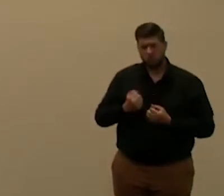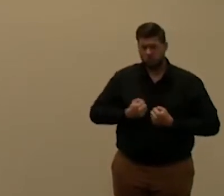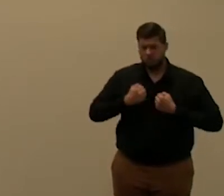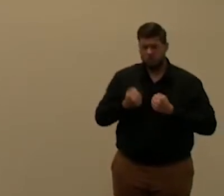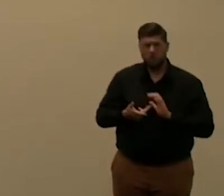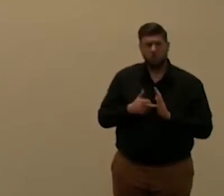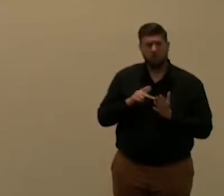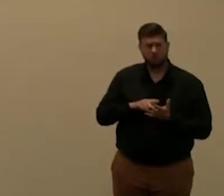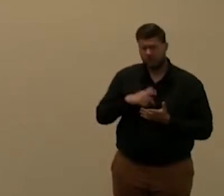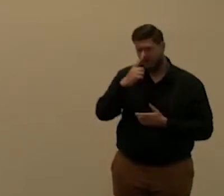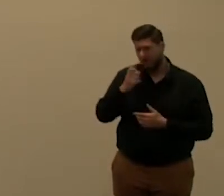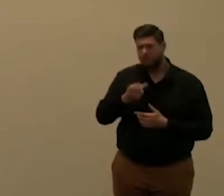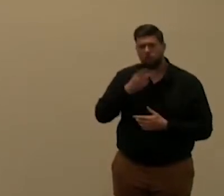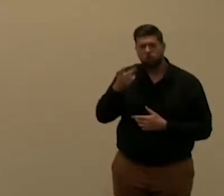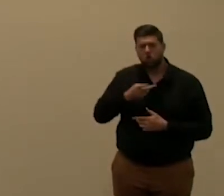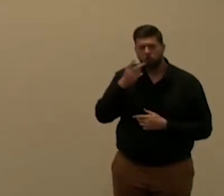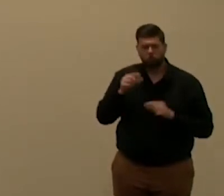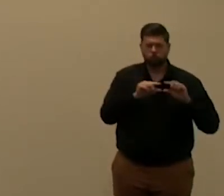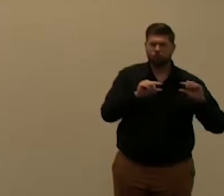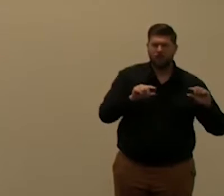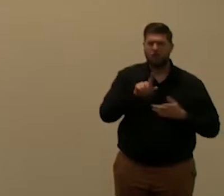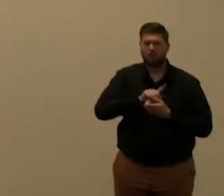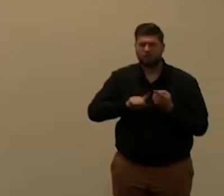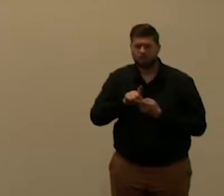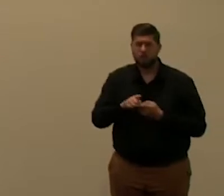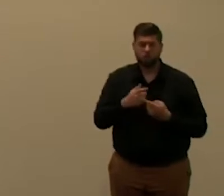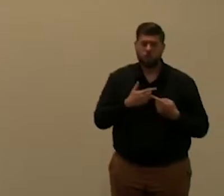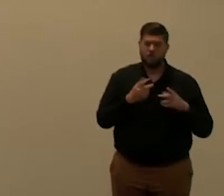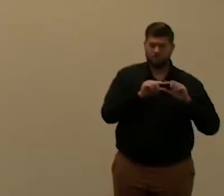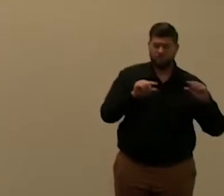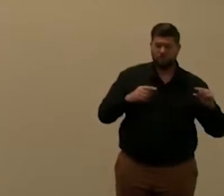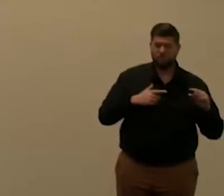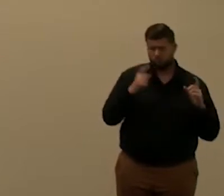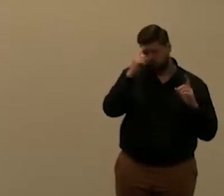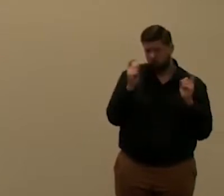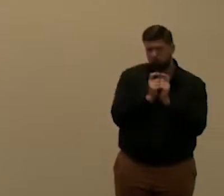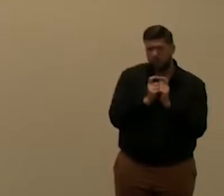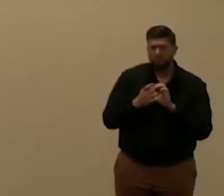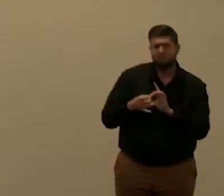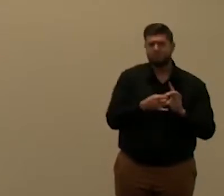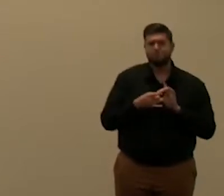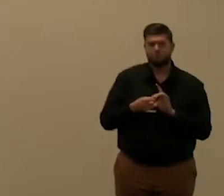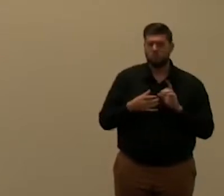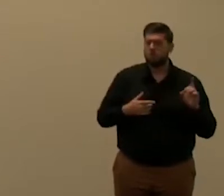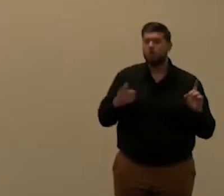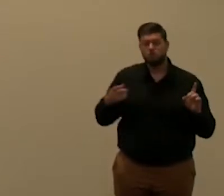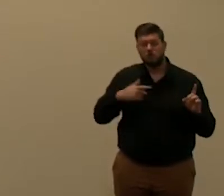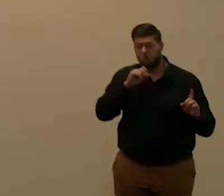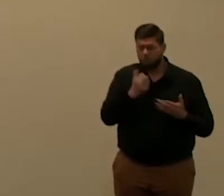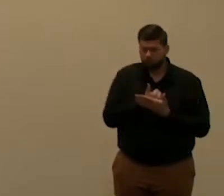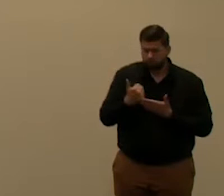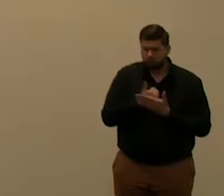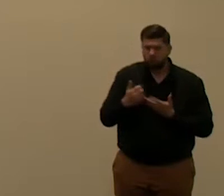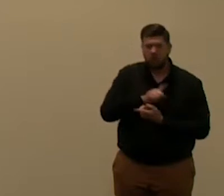channel meeting, for example. So we might have a channel called Scrum for a project, and that could be a recurring channel meeting.